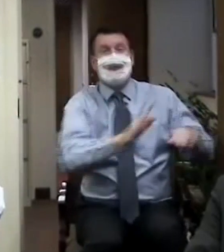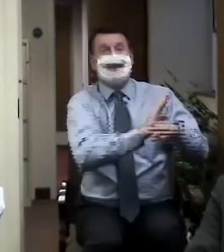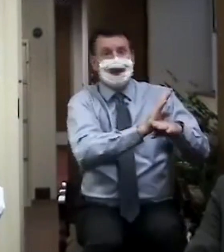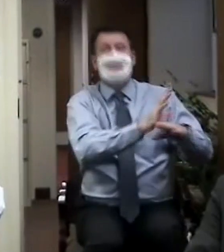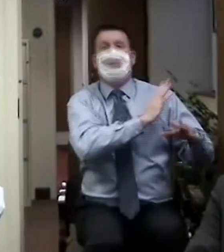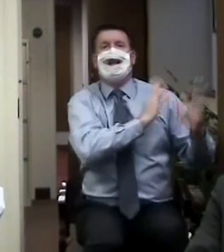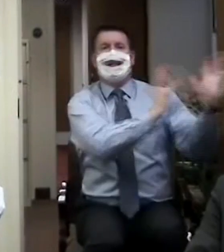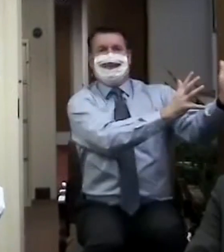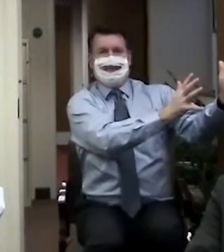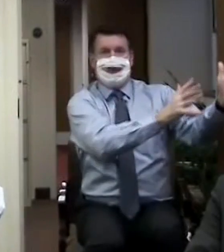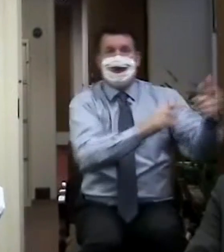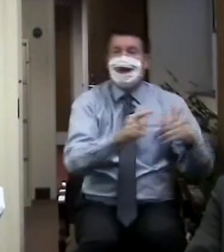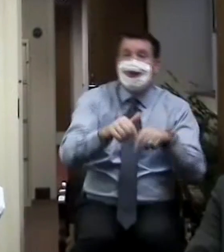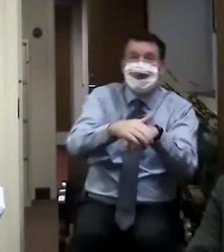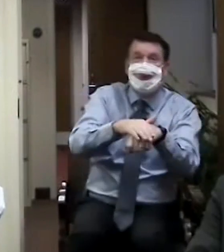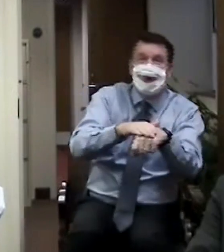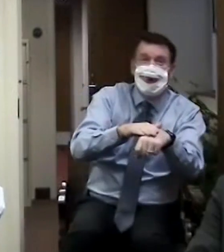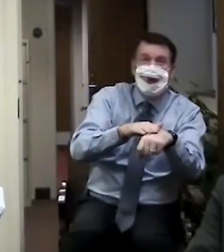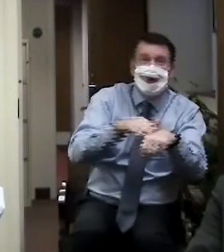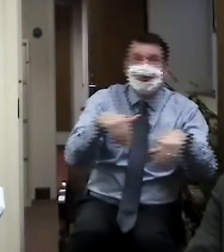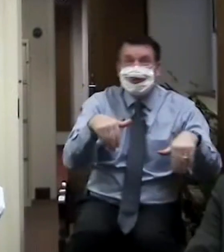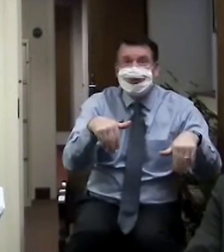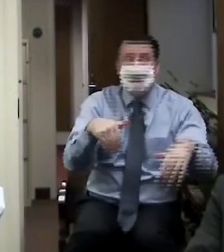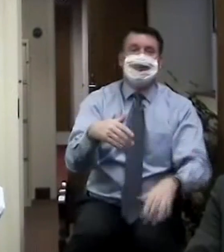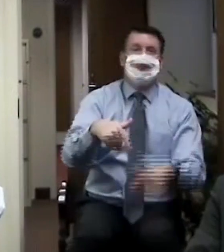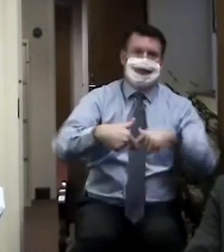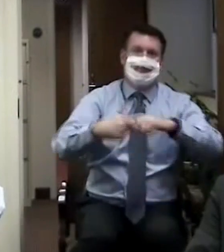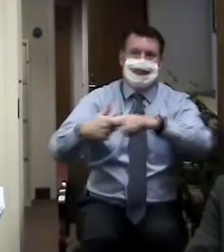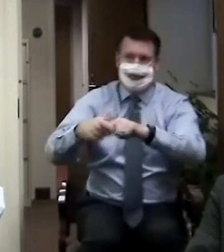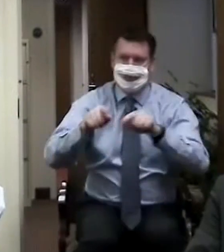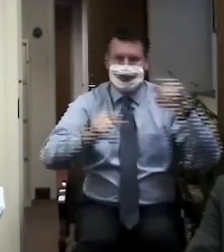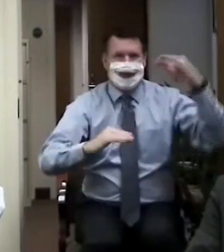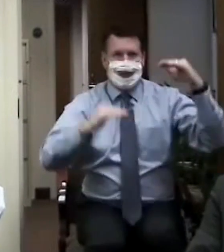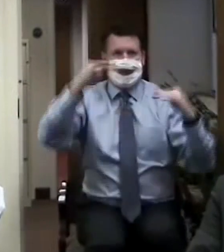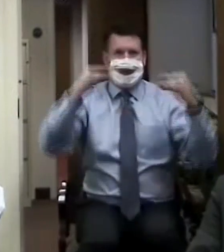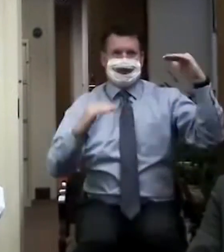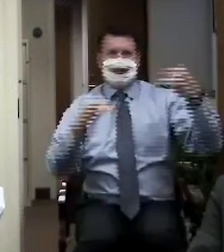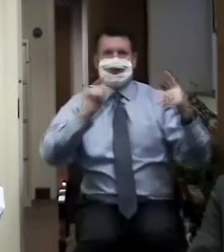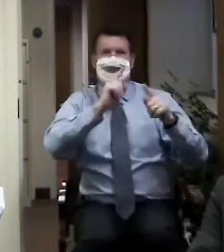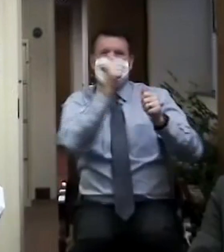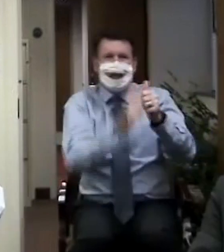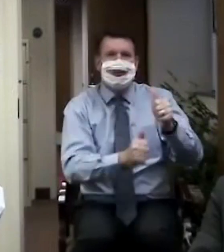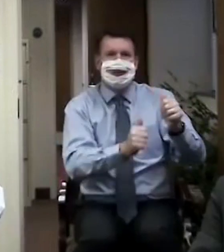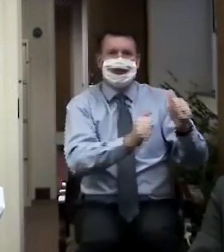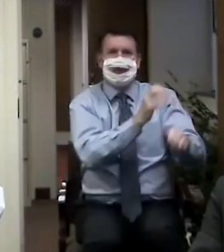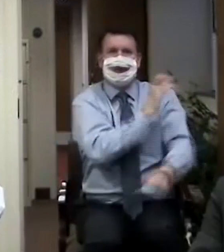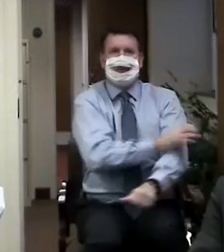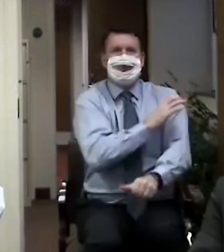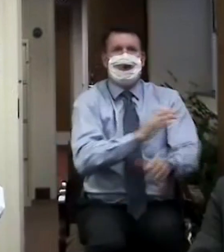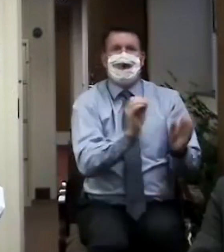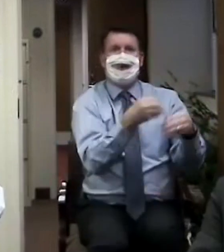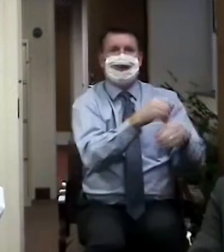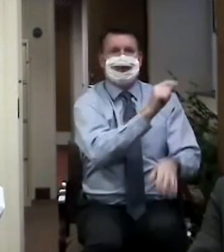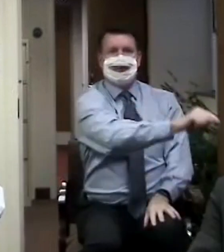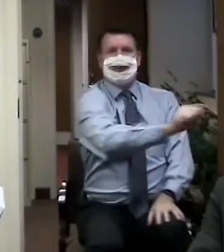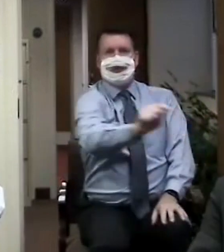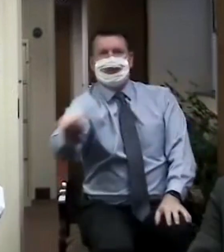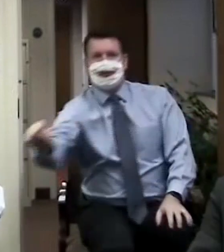And we'll invite Brad Patchko from WRC Channel 8, followed by Alex Creighton at WXXI